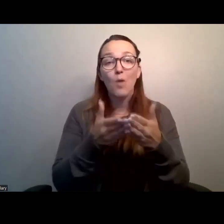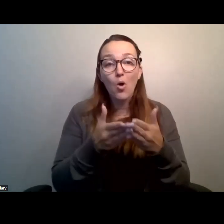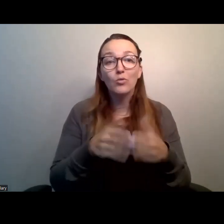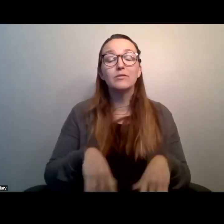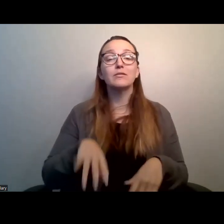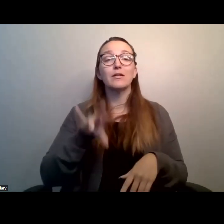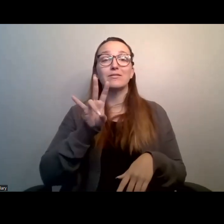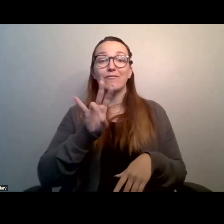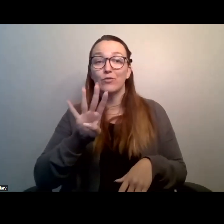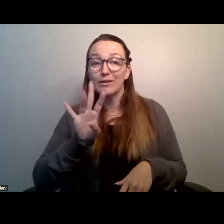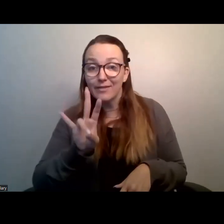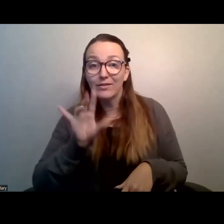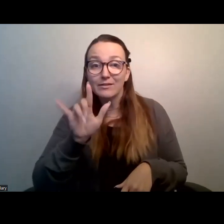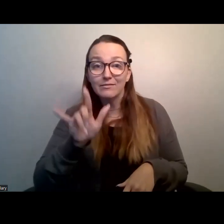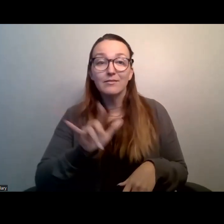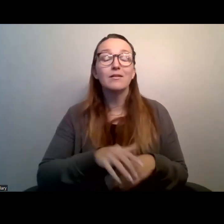747s,